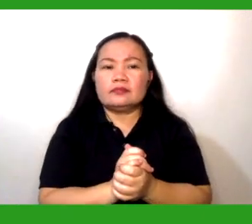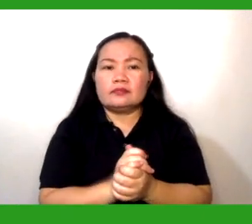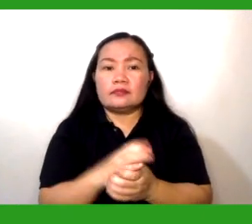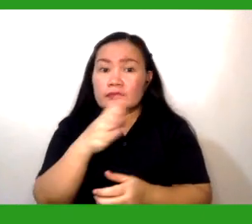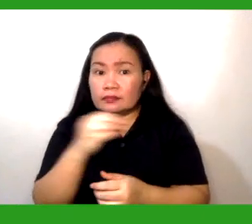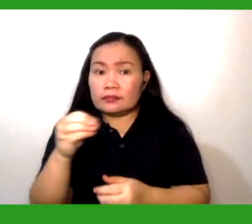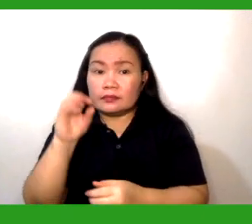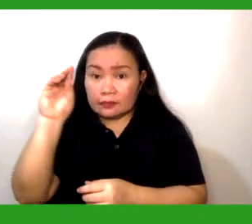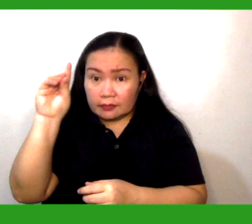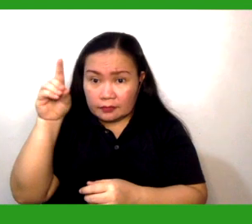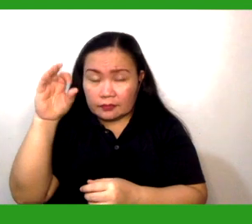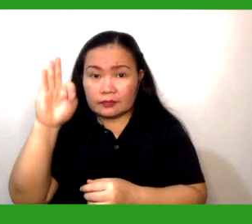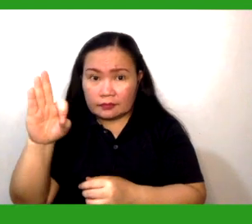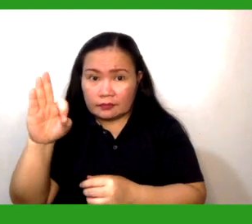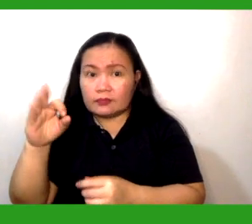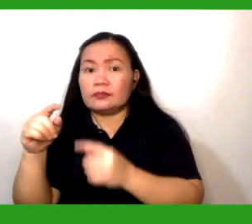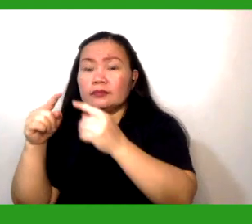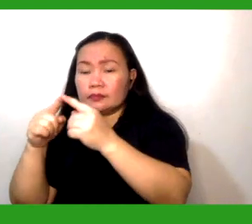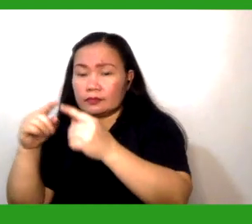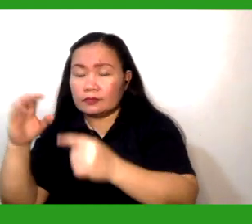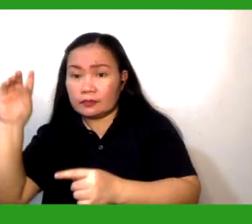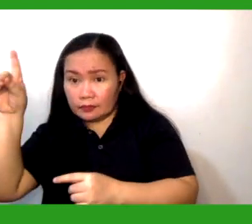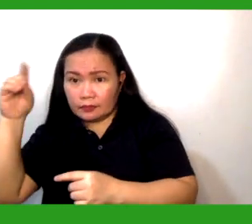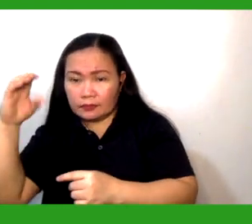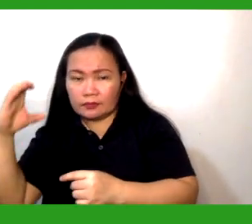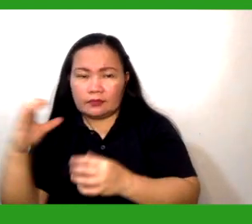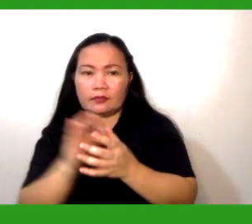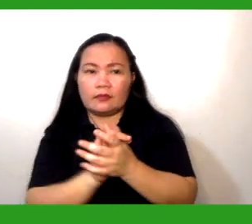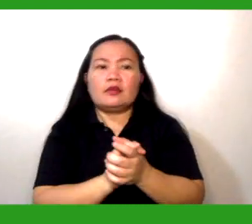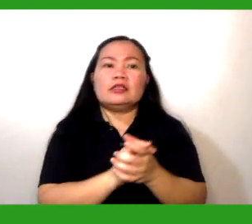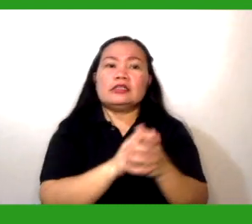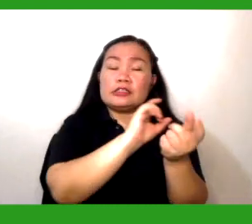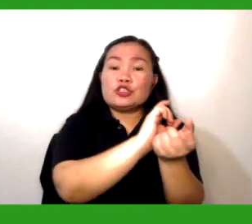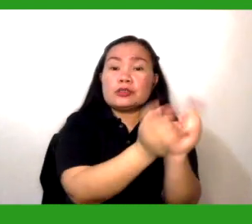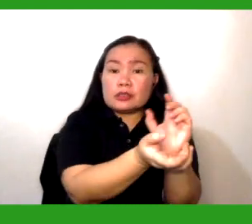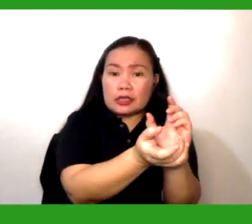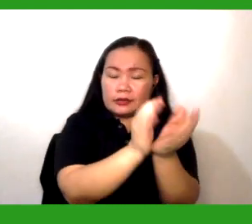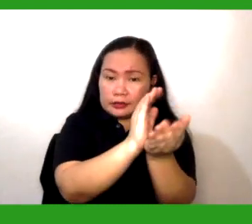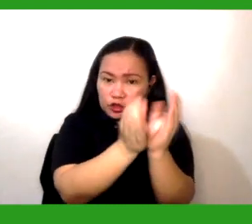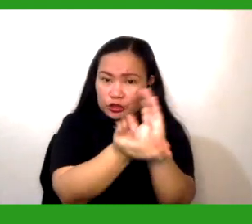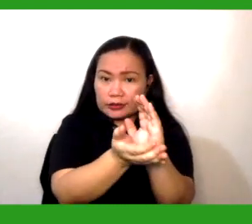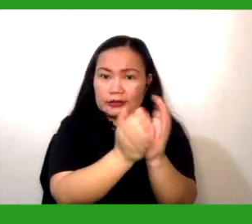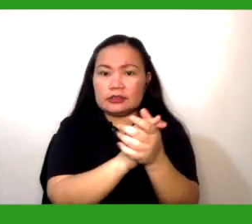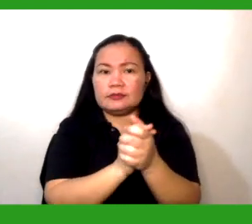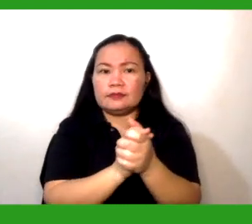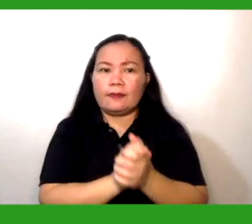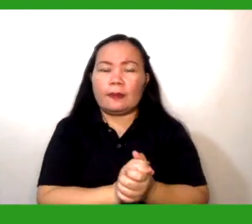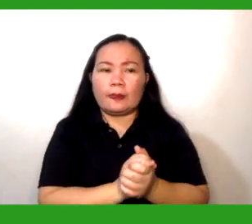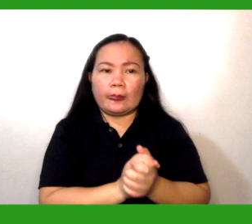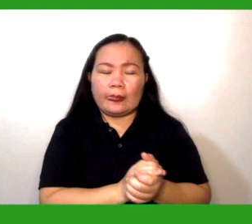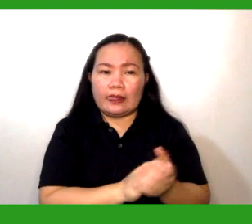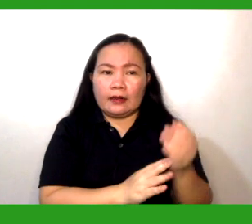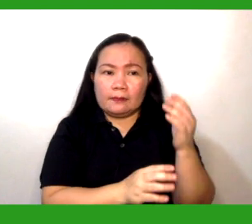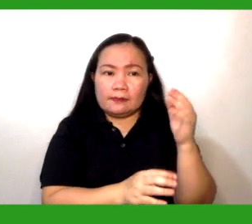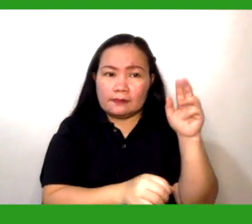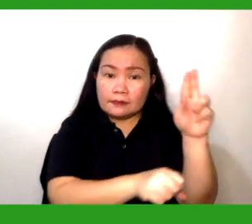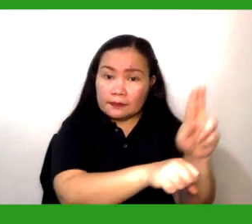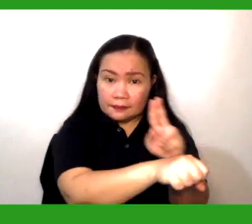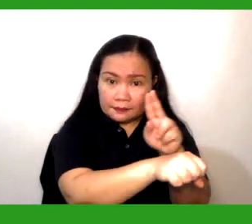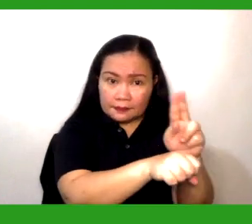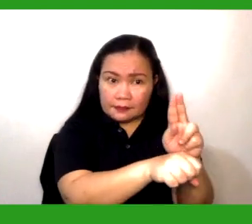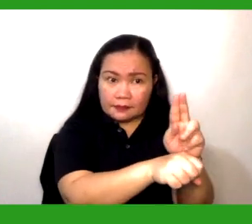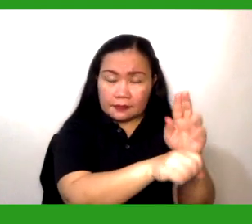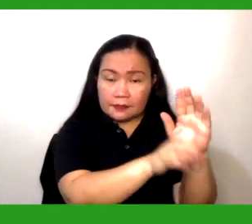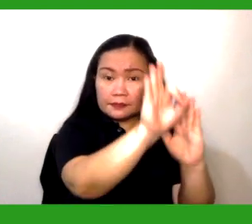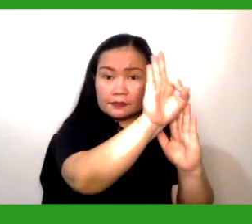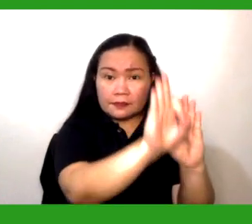natin, paano ko natin kukunin ang degree Celsius given ang degree Fahrenheit. Okay?